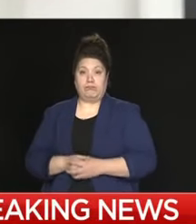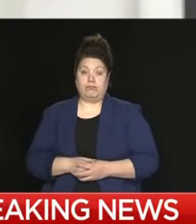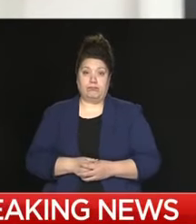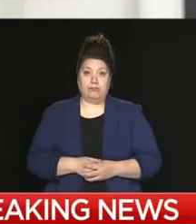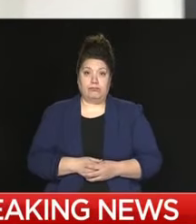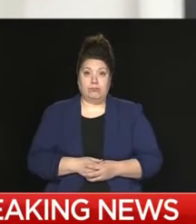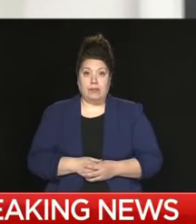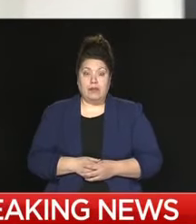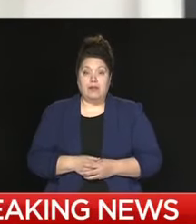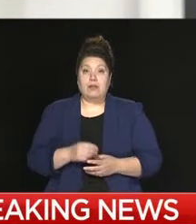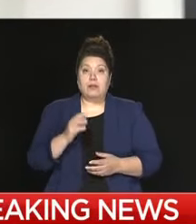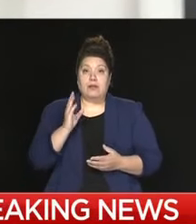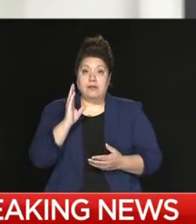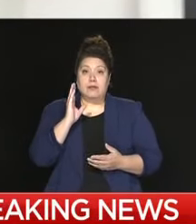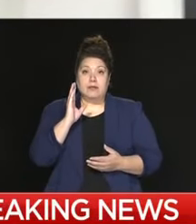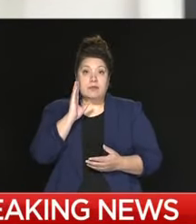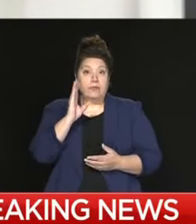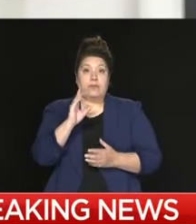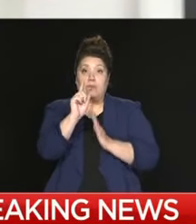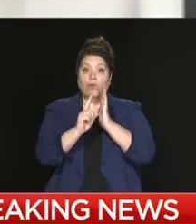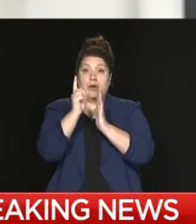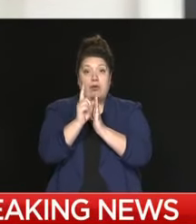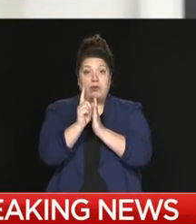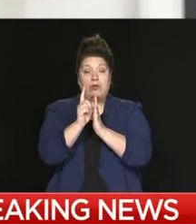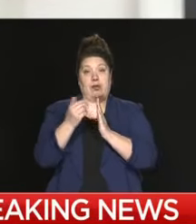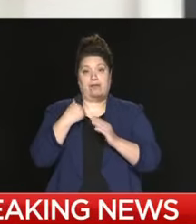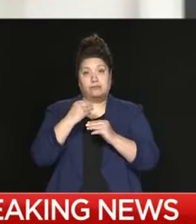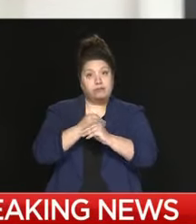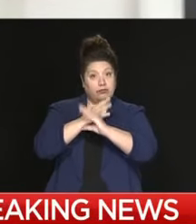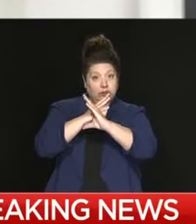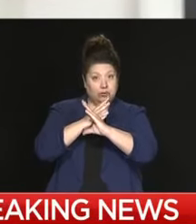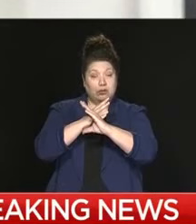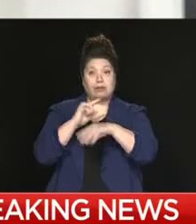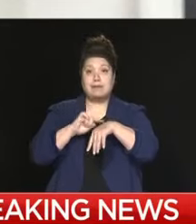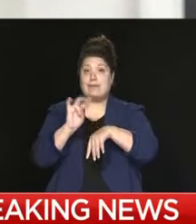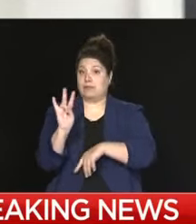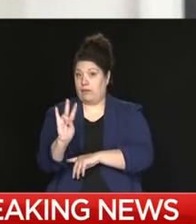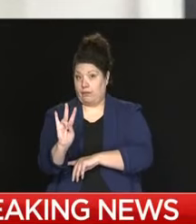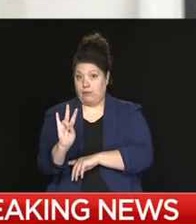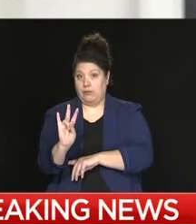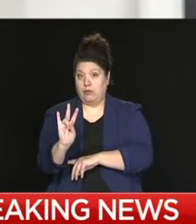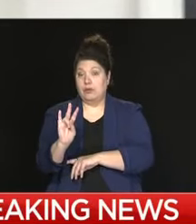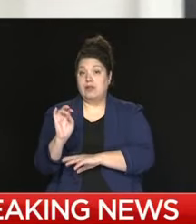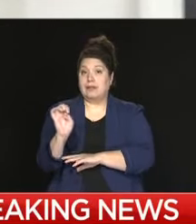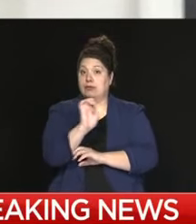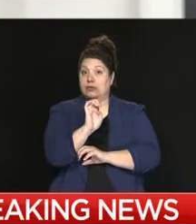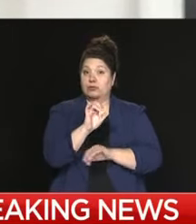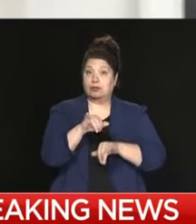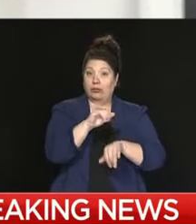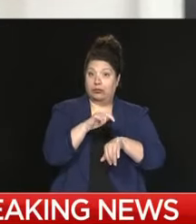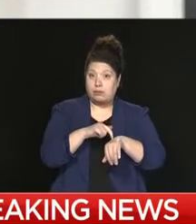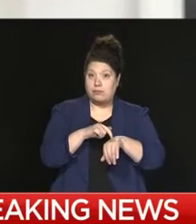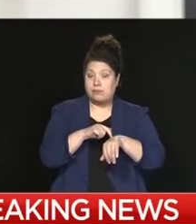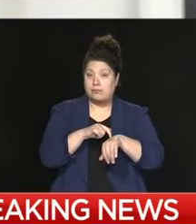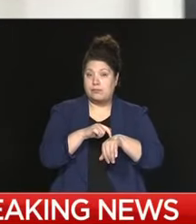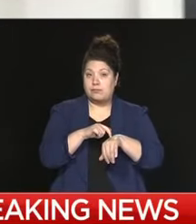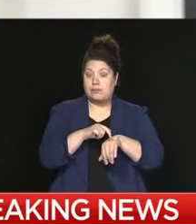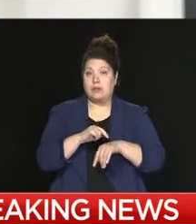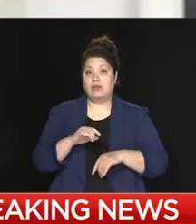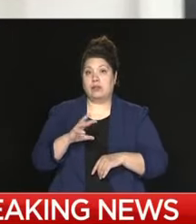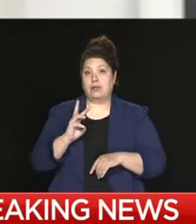be held at 7 p.m. Atlantic time or 6 p.m. Eastern time to celebrate those who have left us too